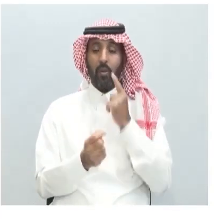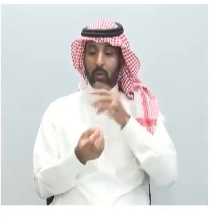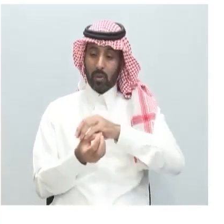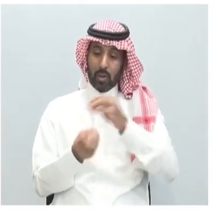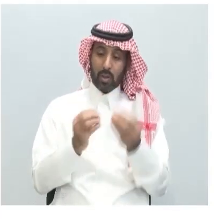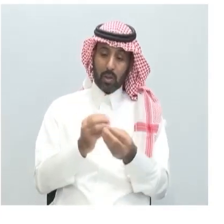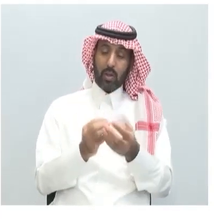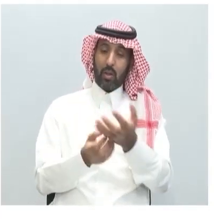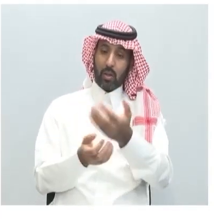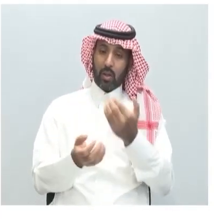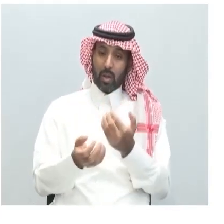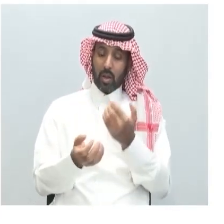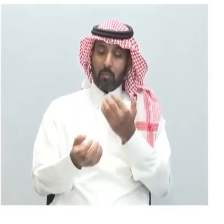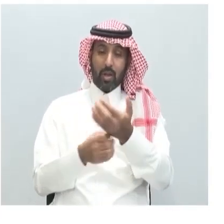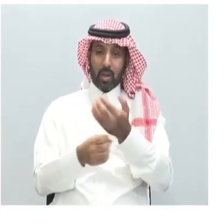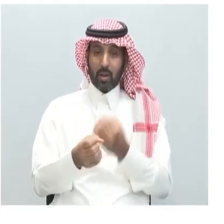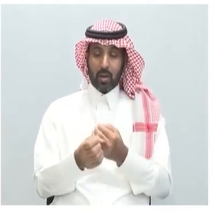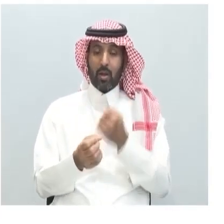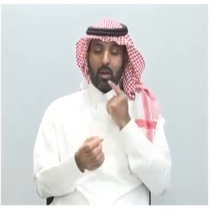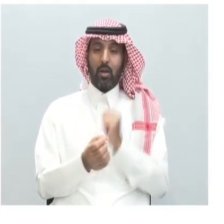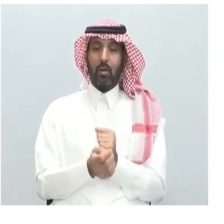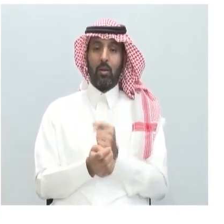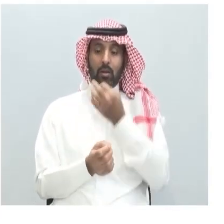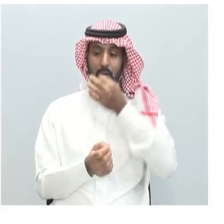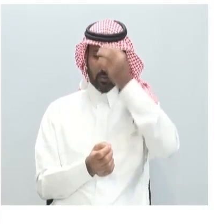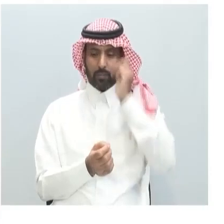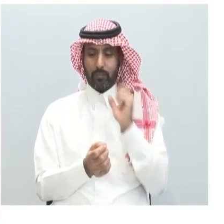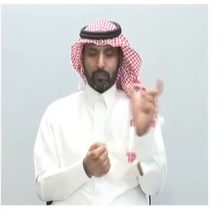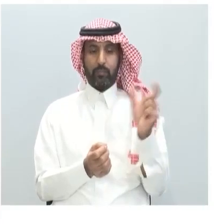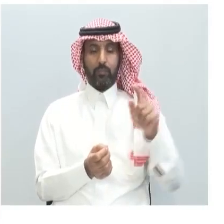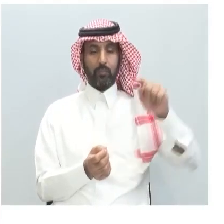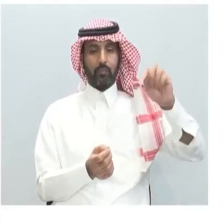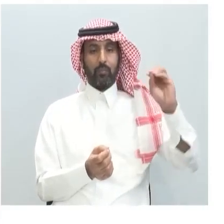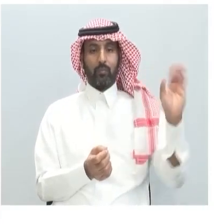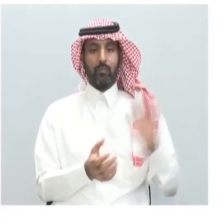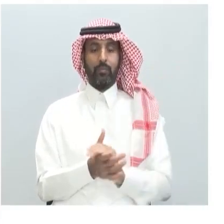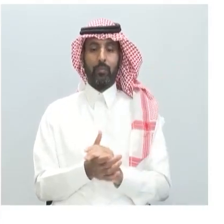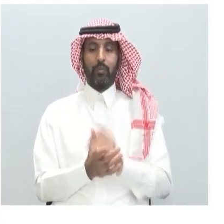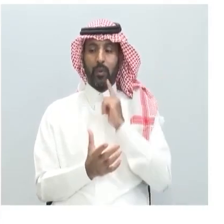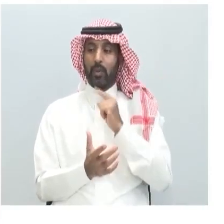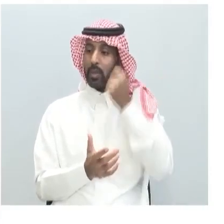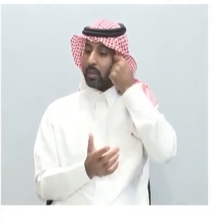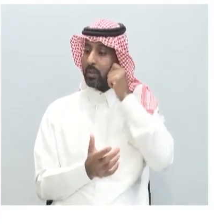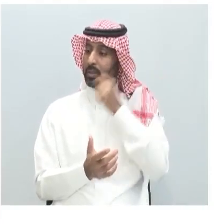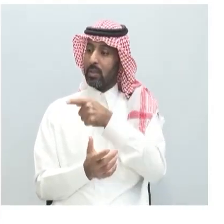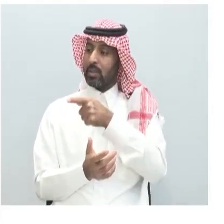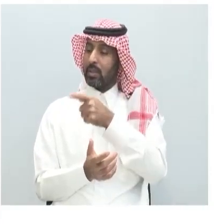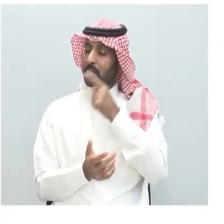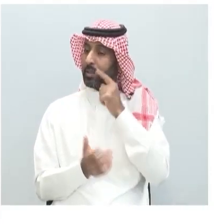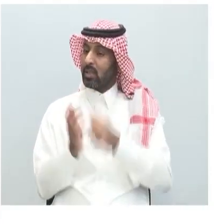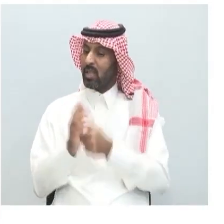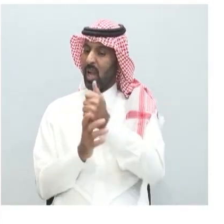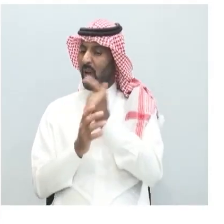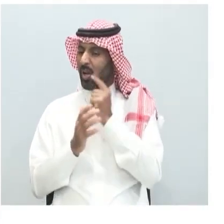before adjectives and also before the adverbs. For example here, she can't reach the shelf, she's